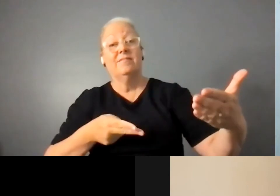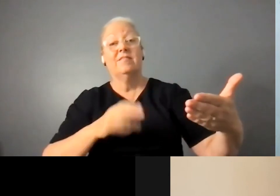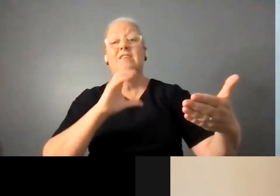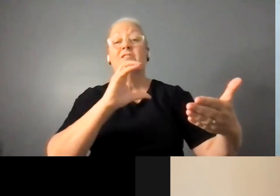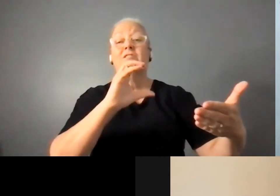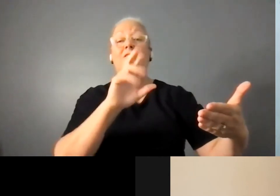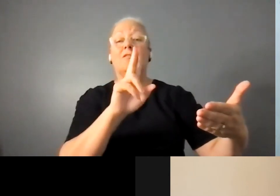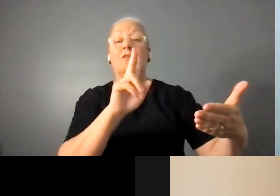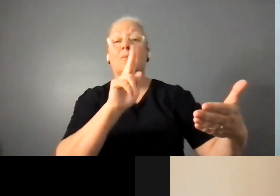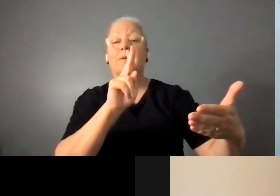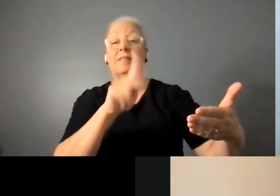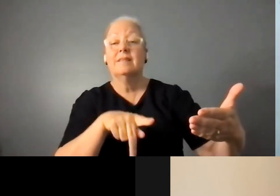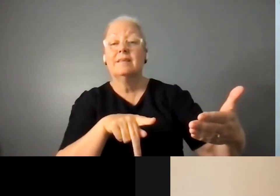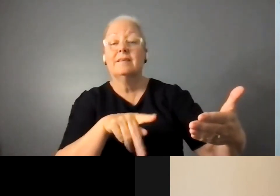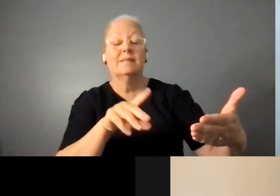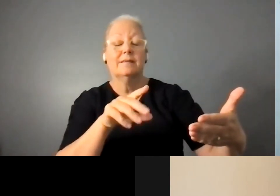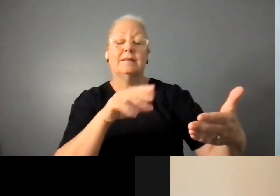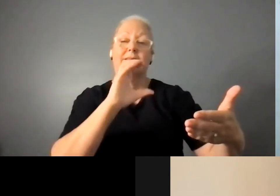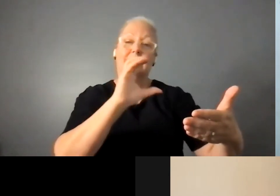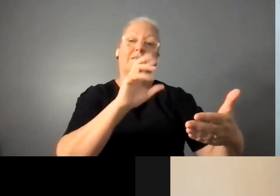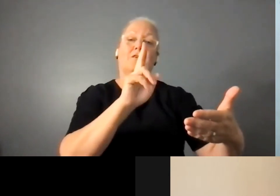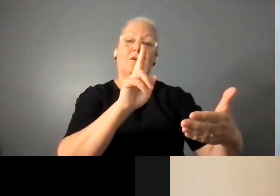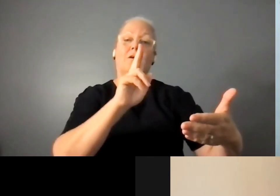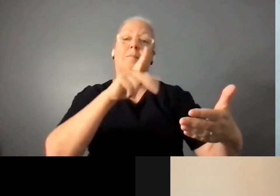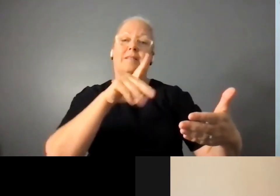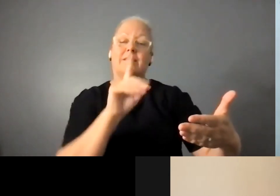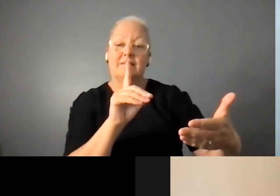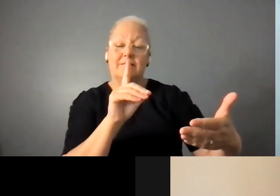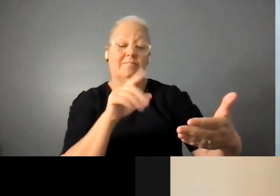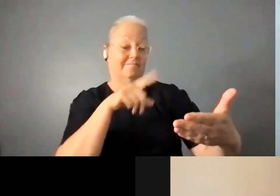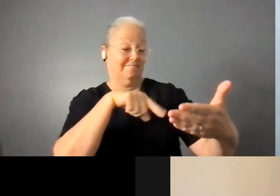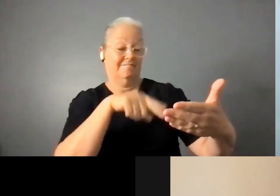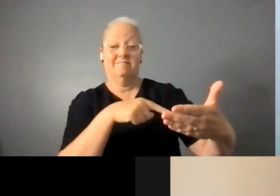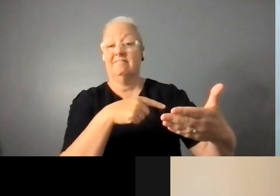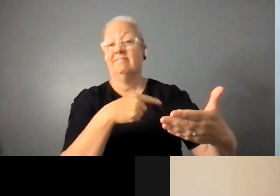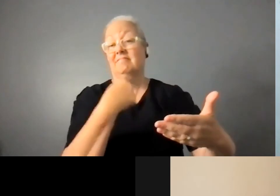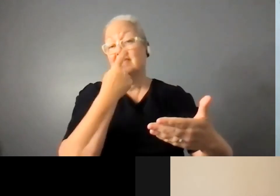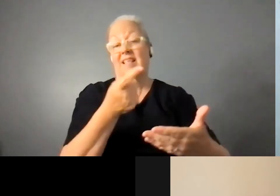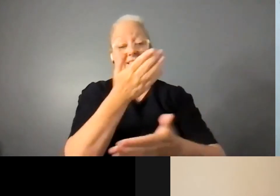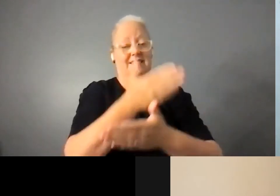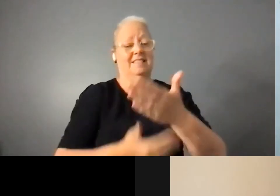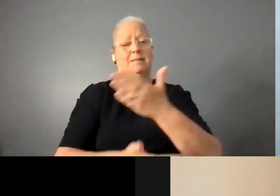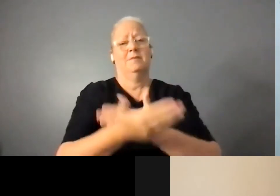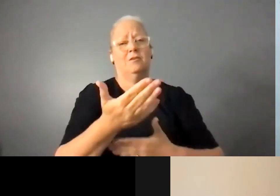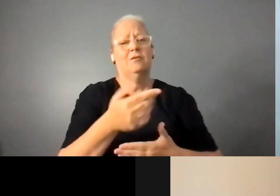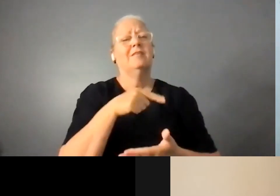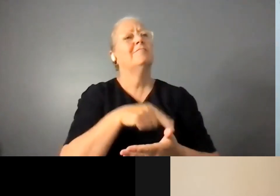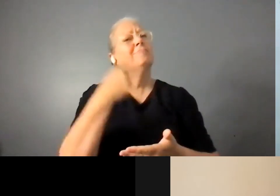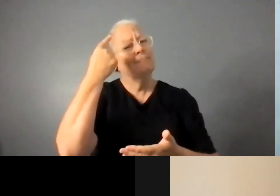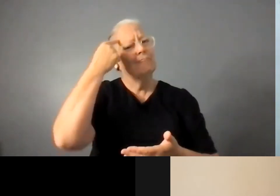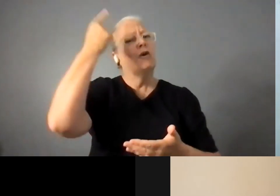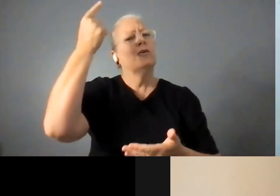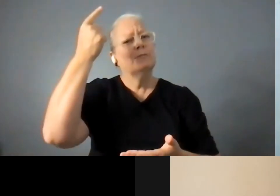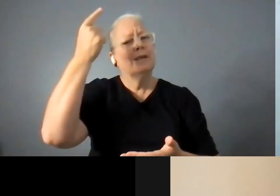CRPD, that says that disability is a concept and an evolution, because we do not